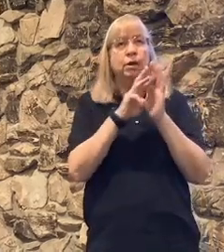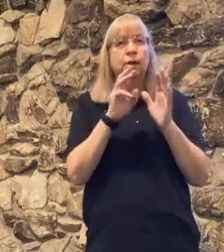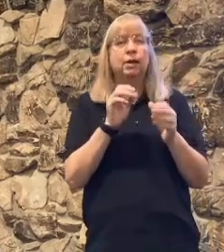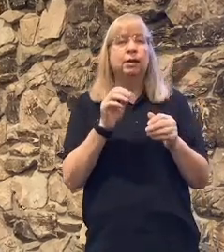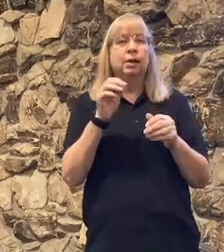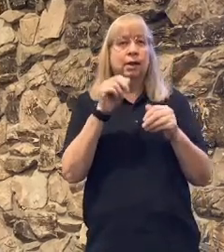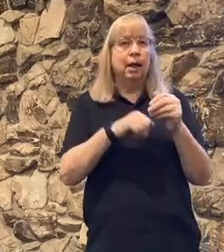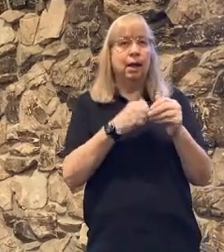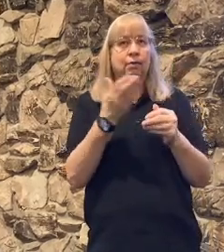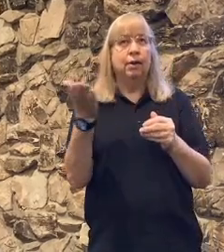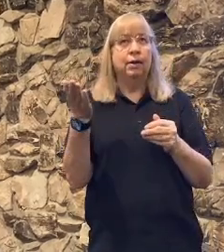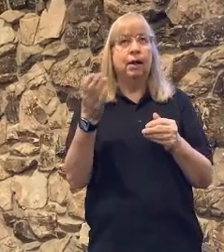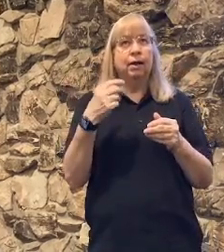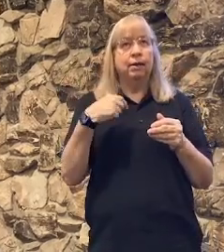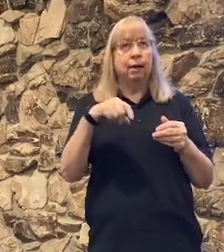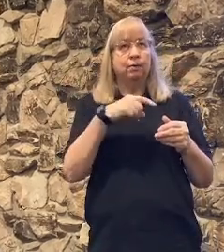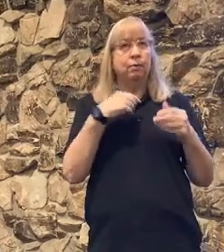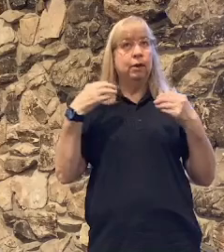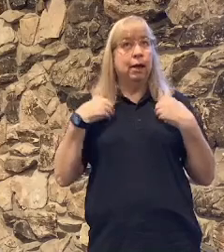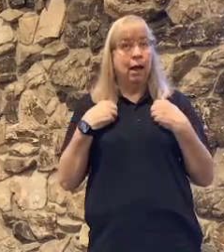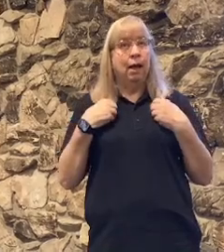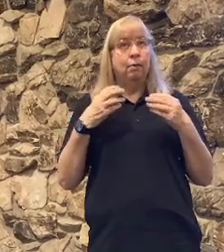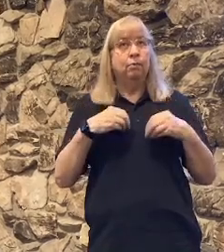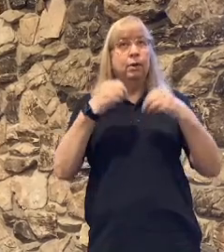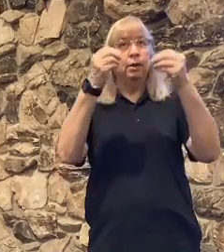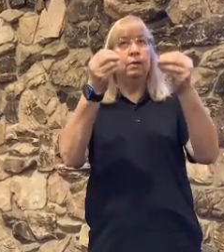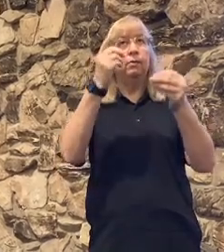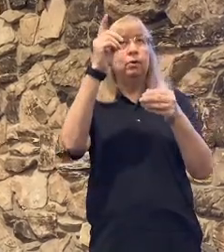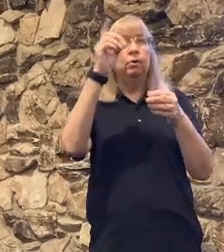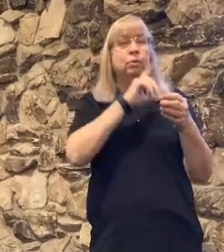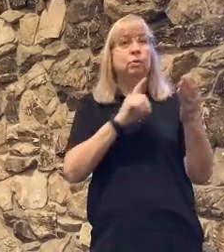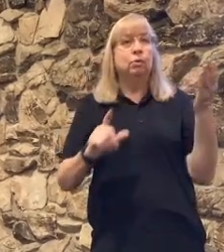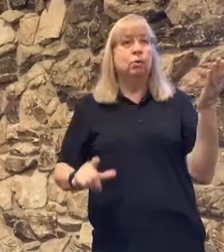everything that we have, we give to you, Lord.